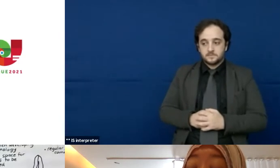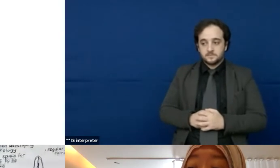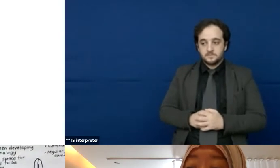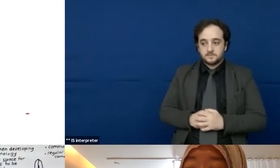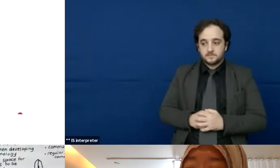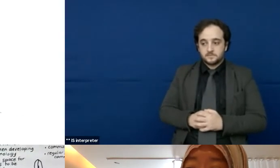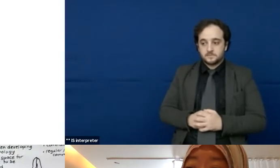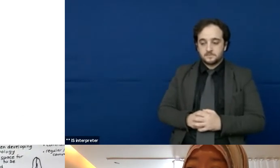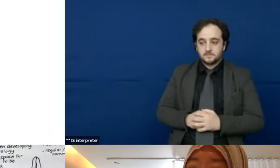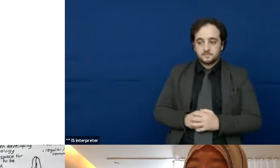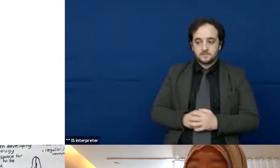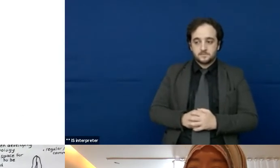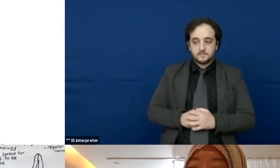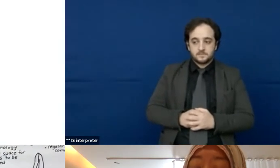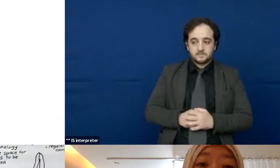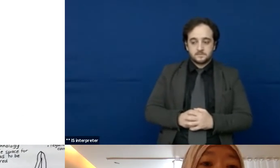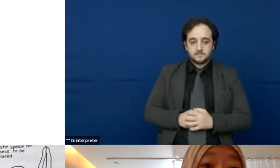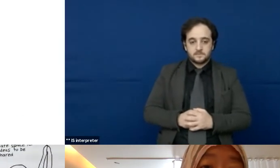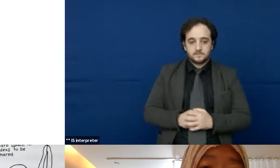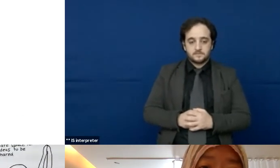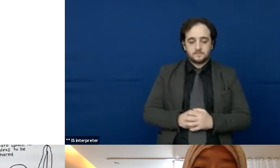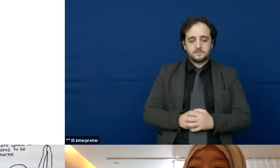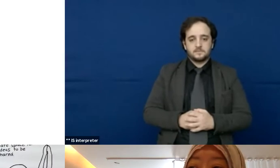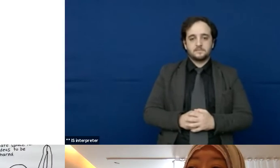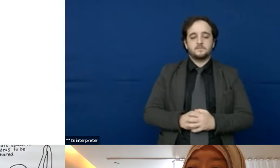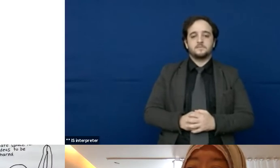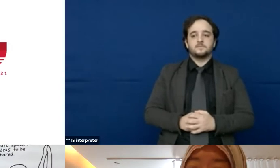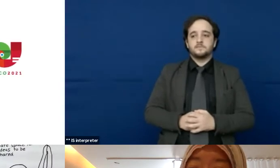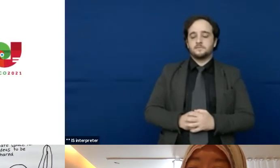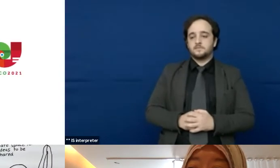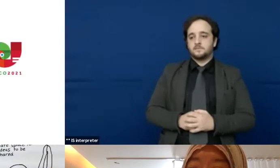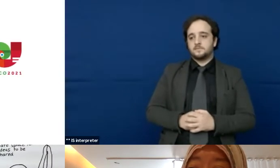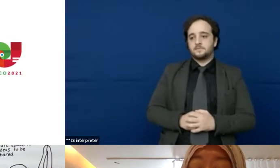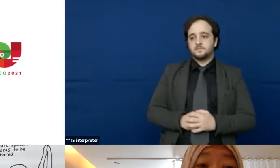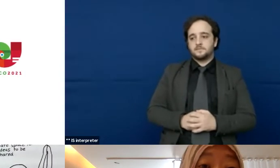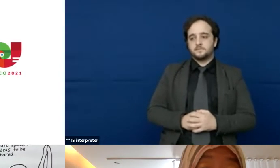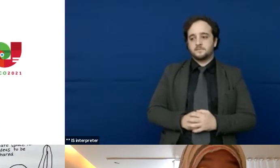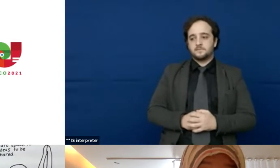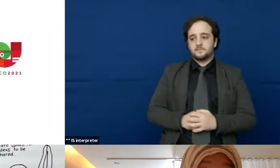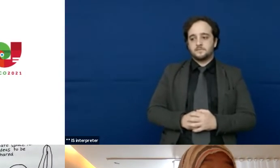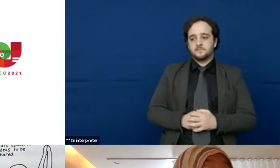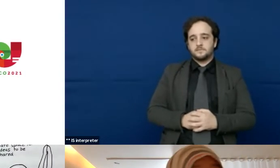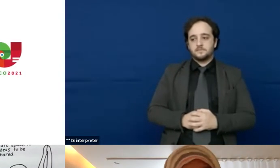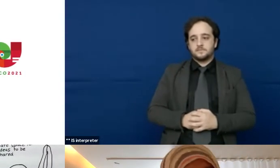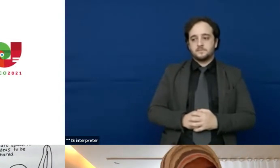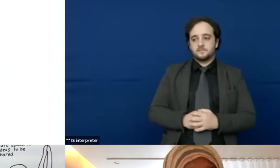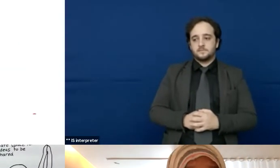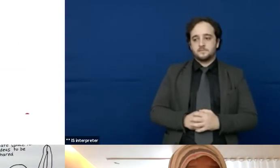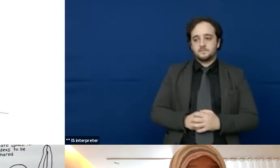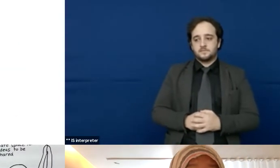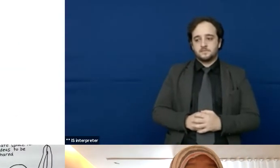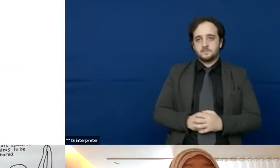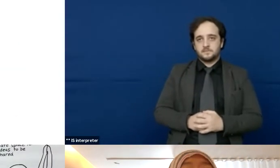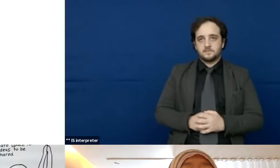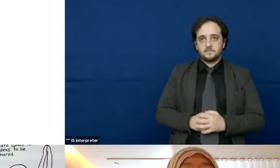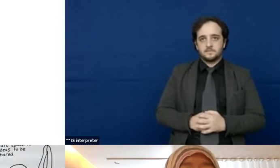organization and grassroots organization. Invest in grassroots leadership and organizing, which is at the very